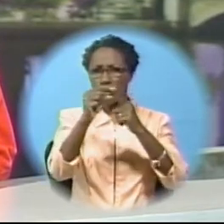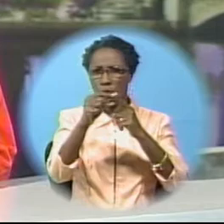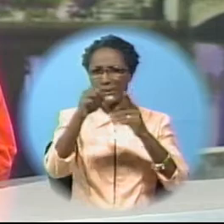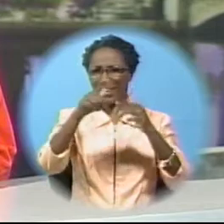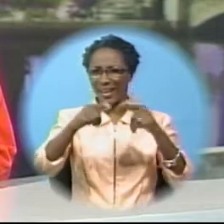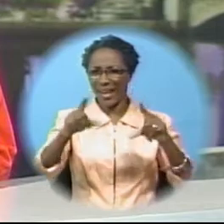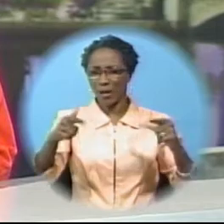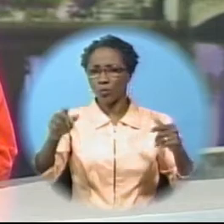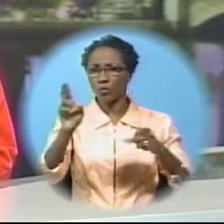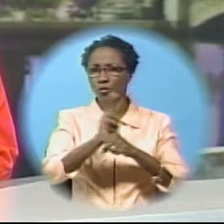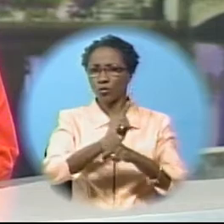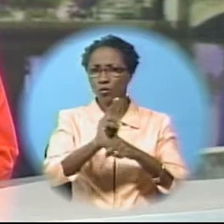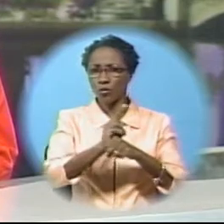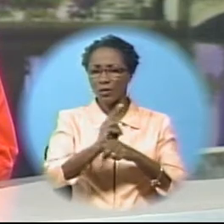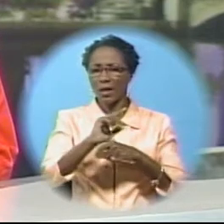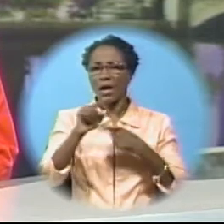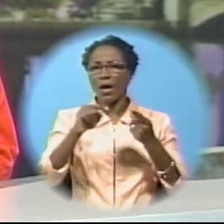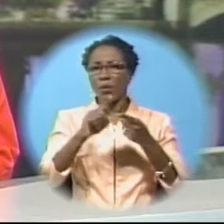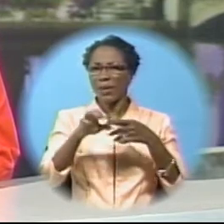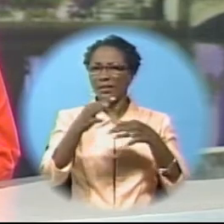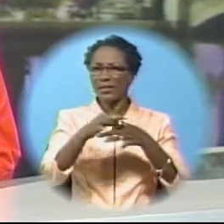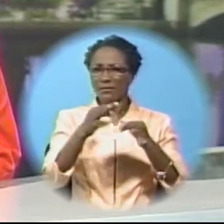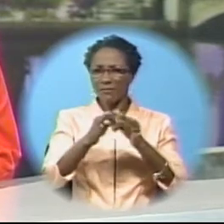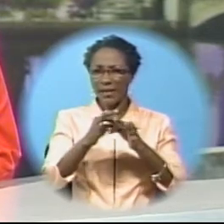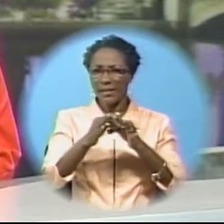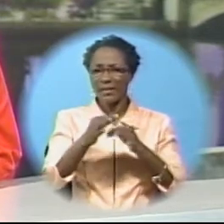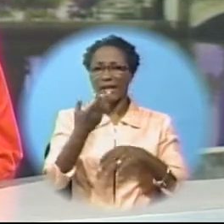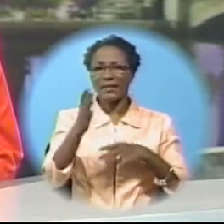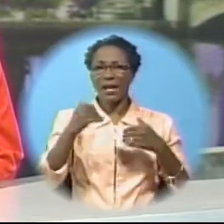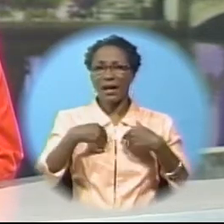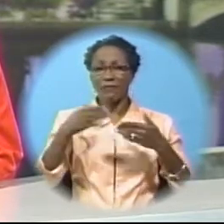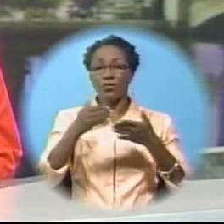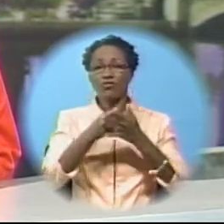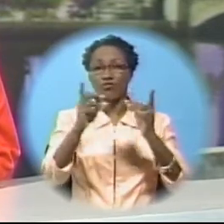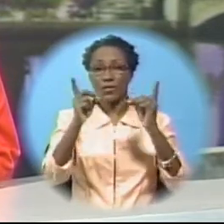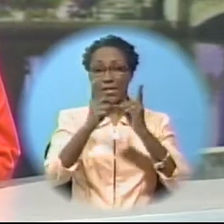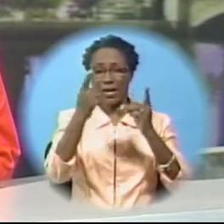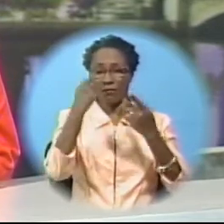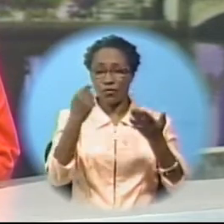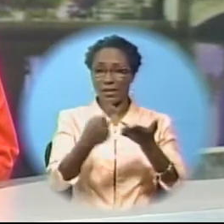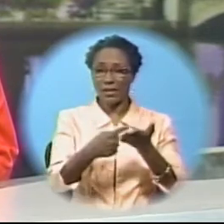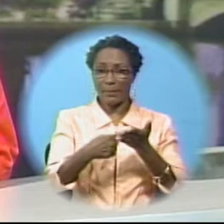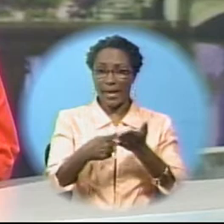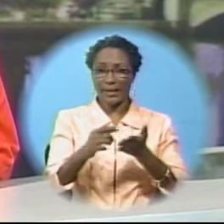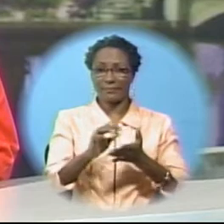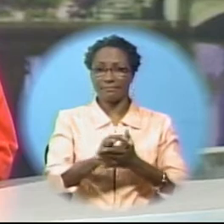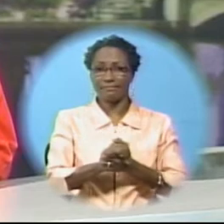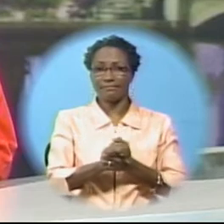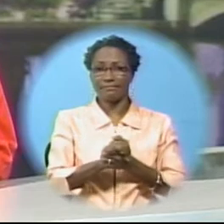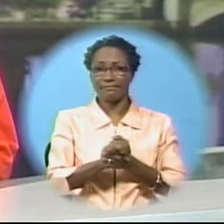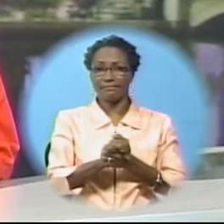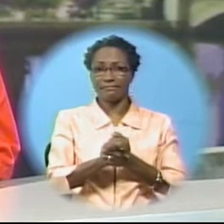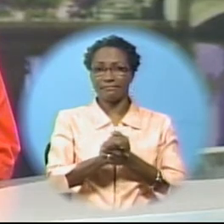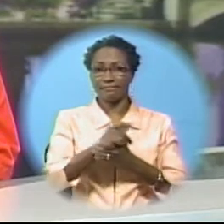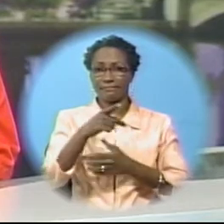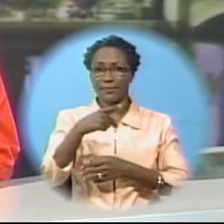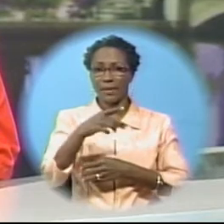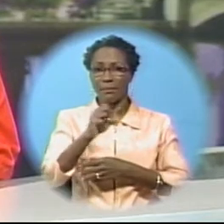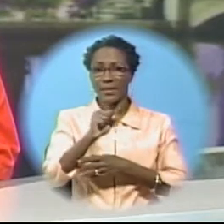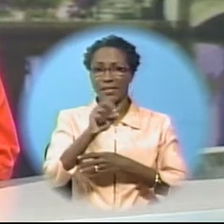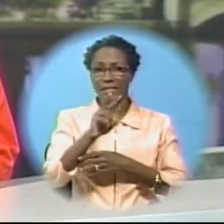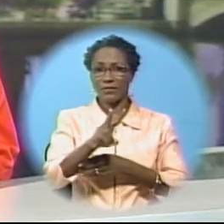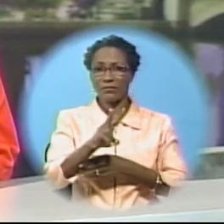are addressed, the motion will be tabled and a date set for the debate. In other news now, the